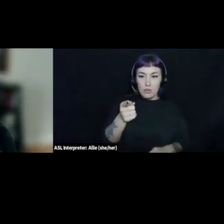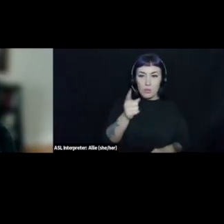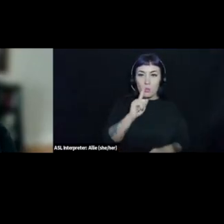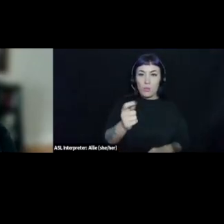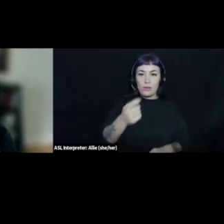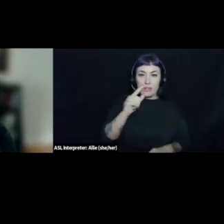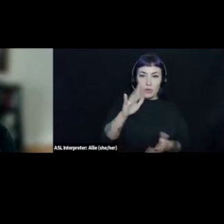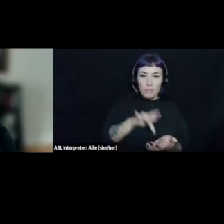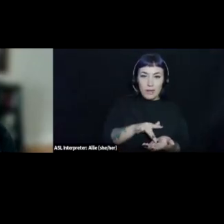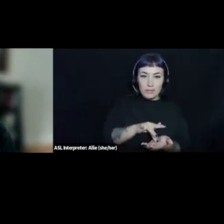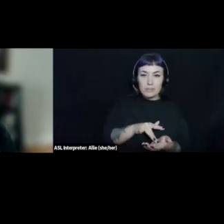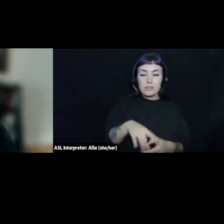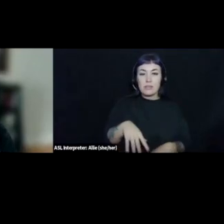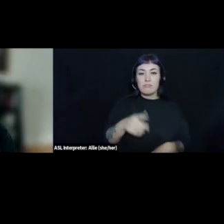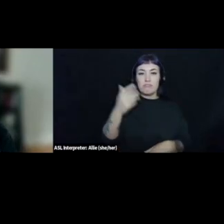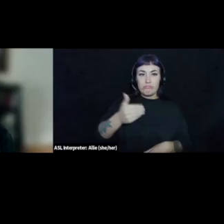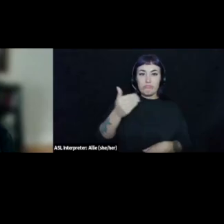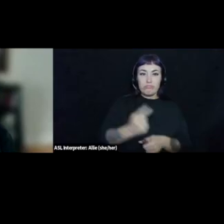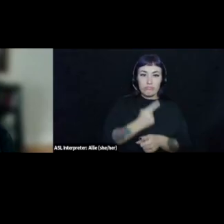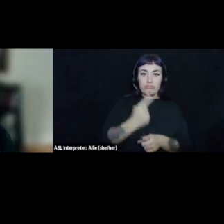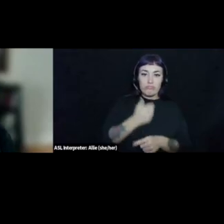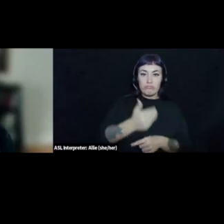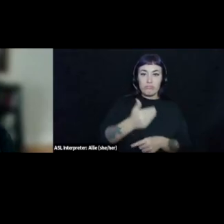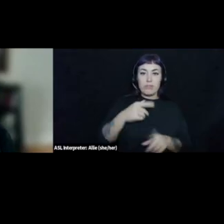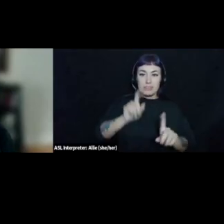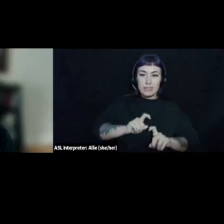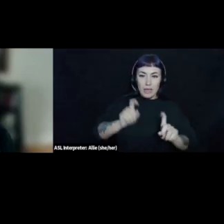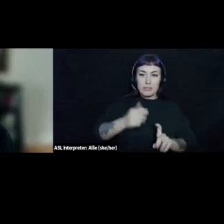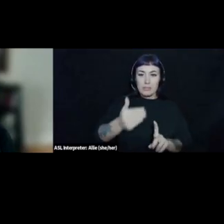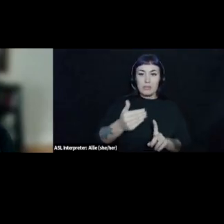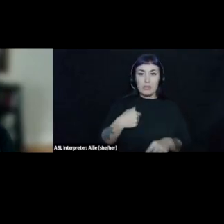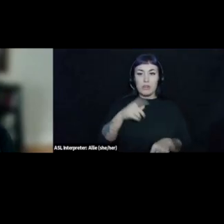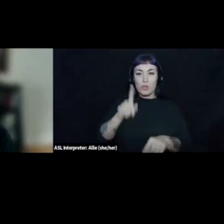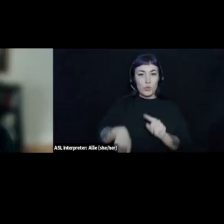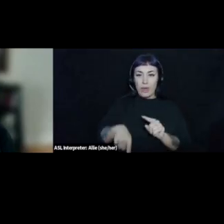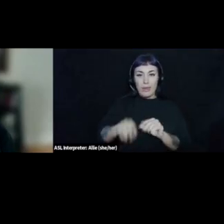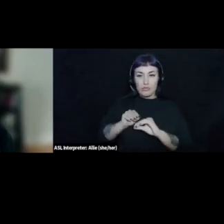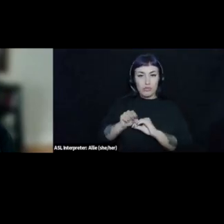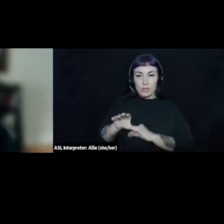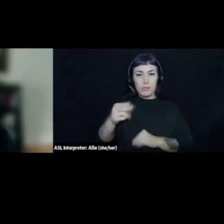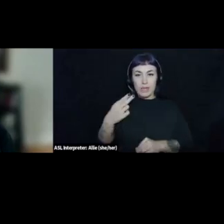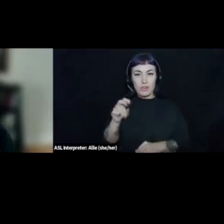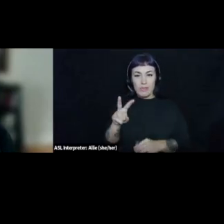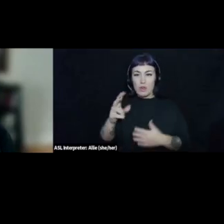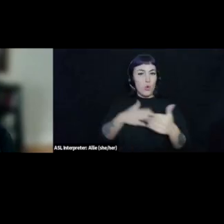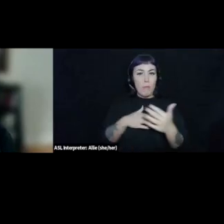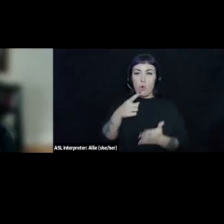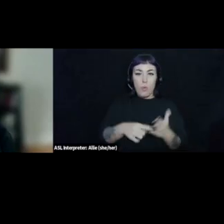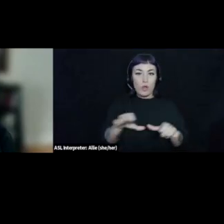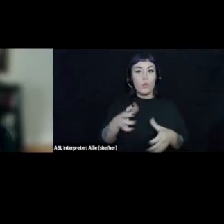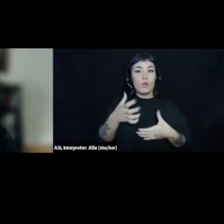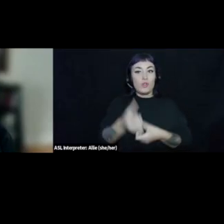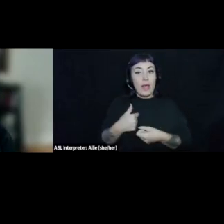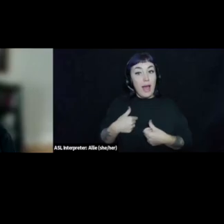your meds, on a regular basis and getting tested, you cannot transmit HIV, no matter what you do. Trust me, I